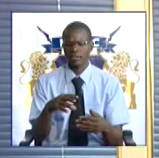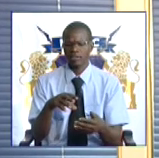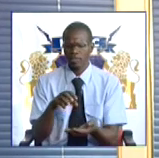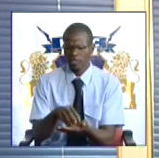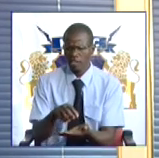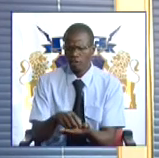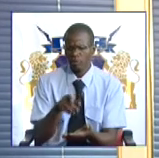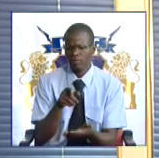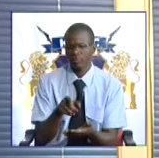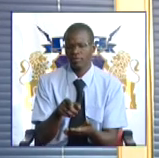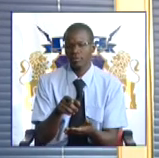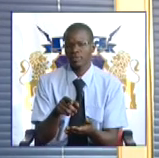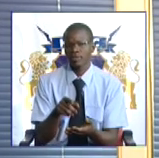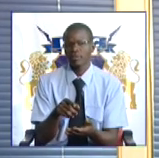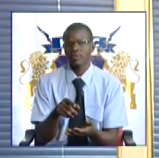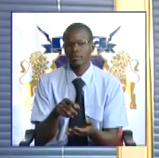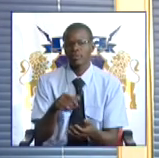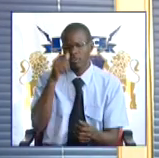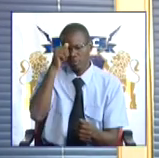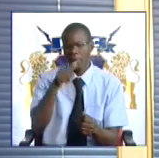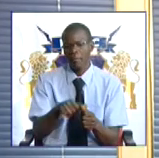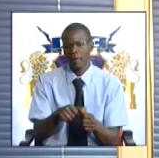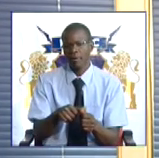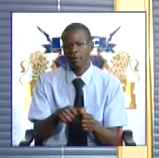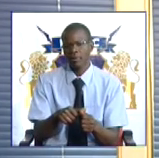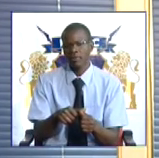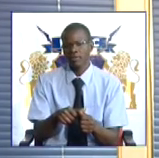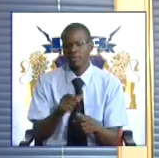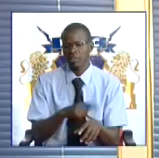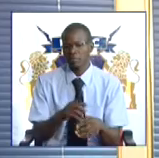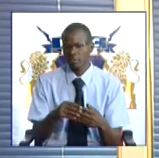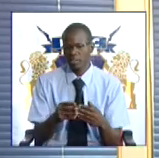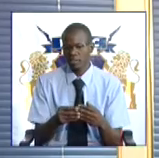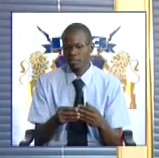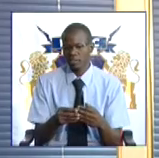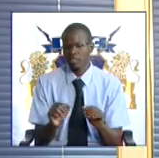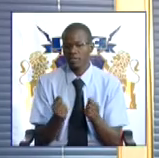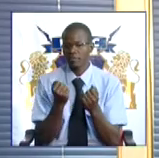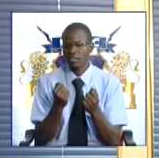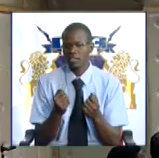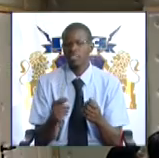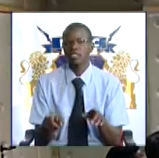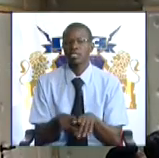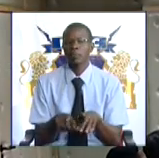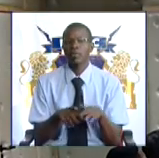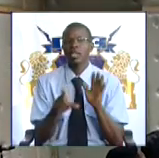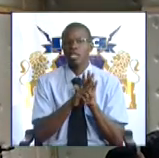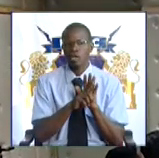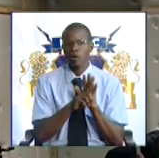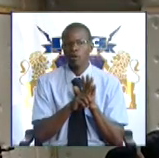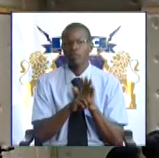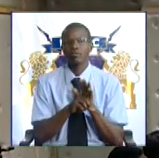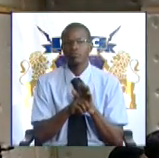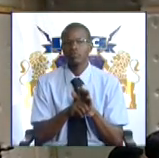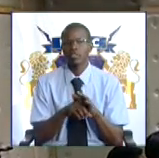considerations, safety factors, legal considerations, resources, and time limitations. The